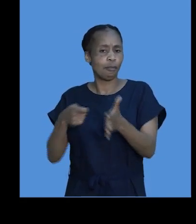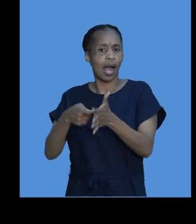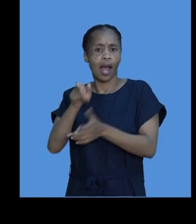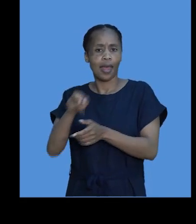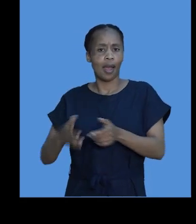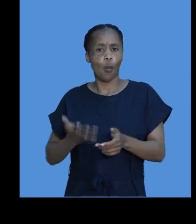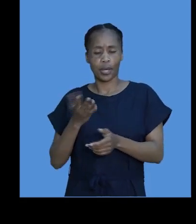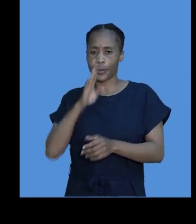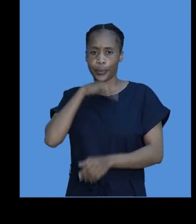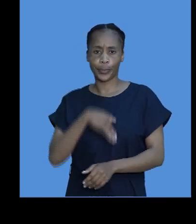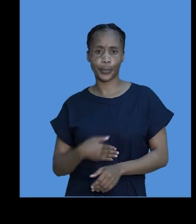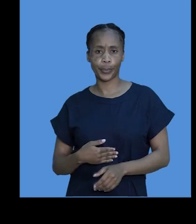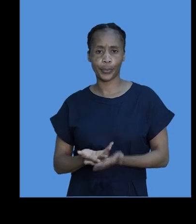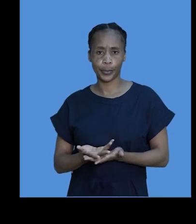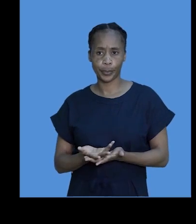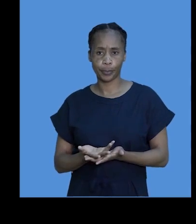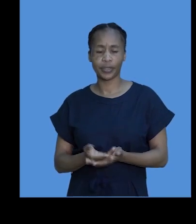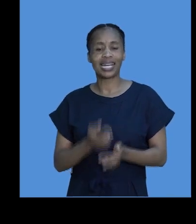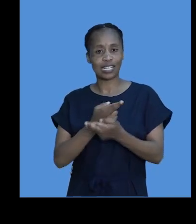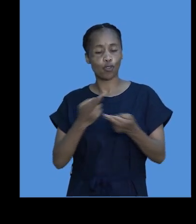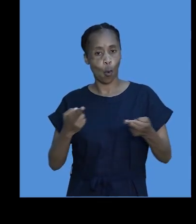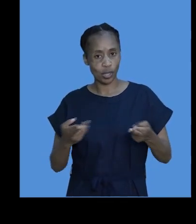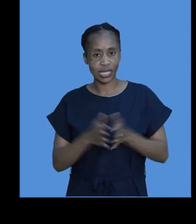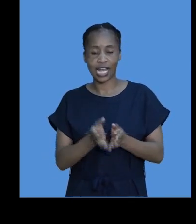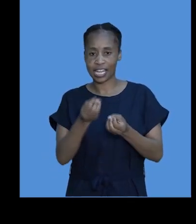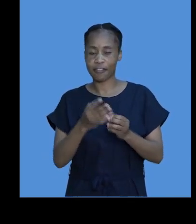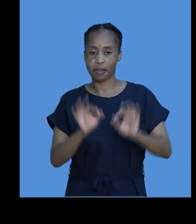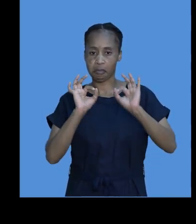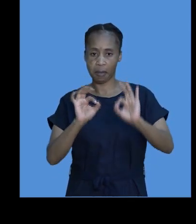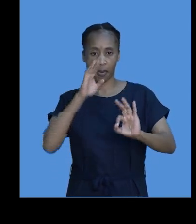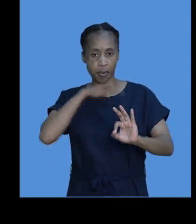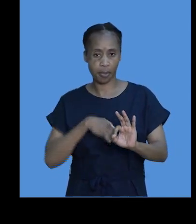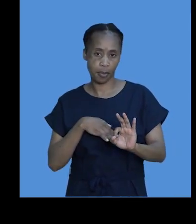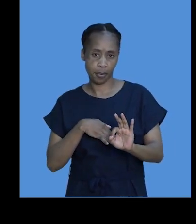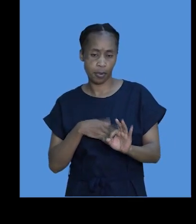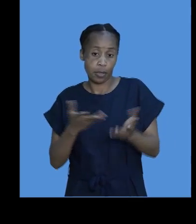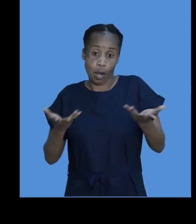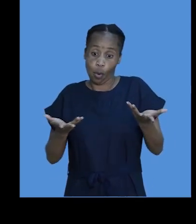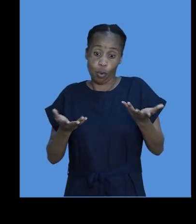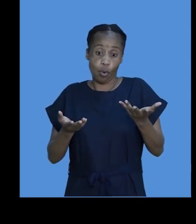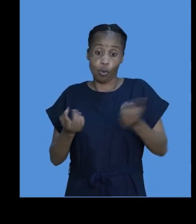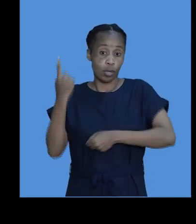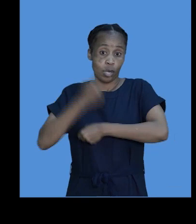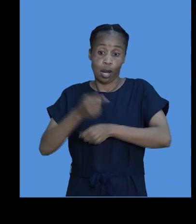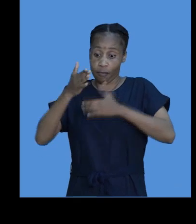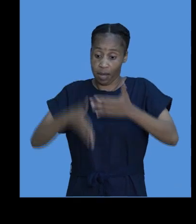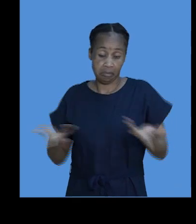there. So when the resources are allocated inefficiently there, and at the end of the day, we end up producing goods